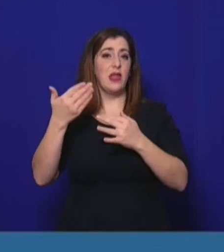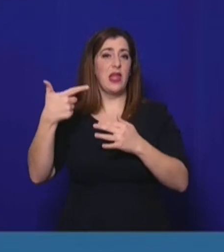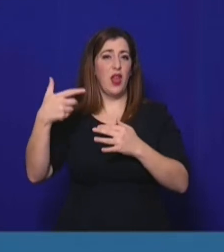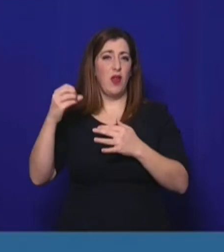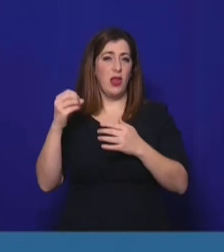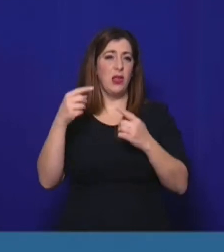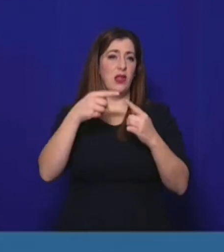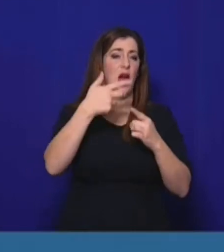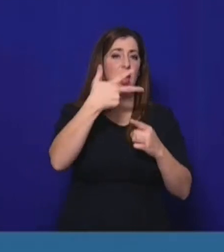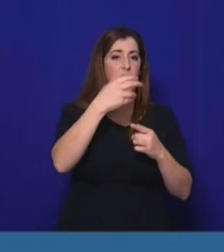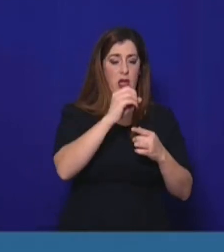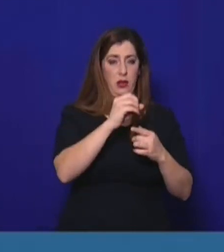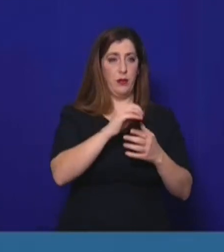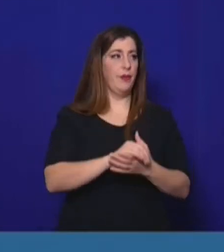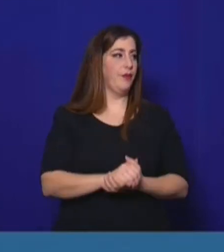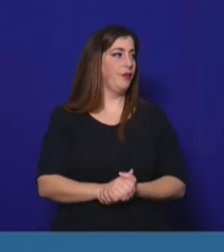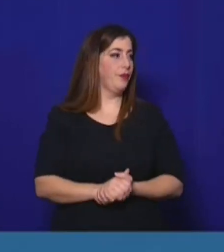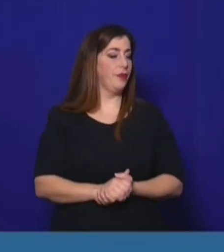tagħhom.